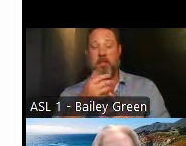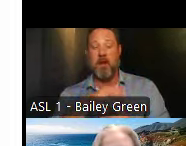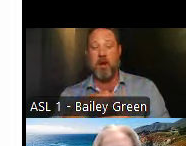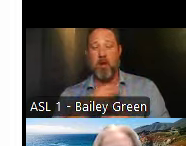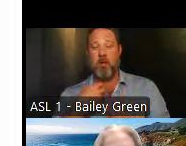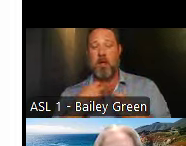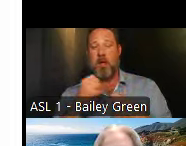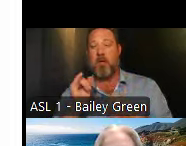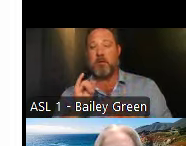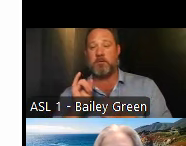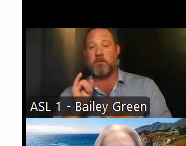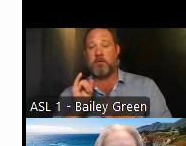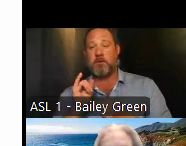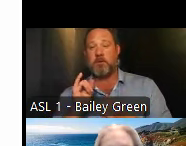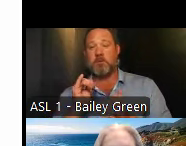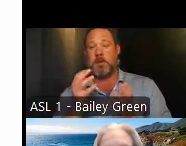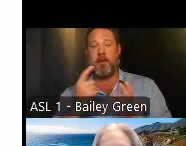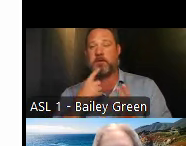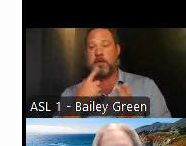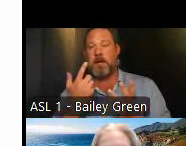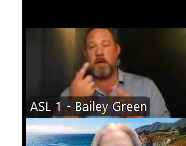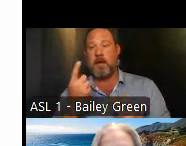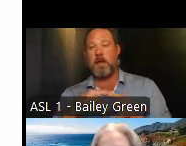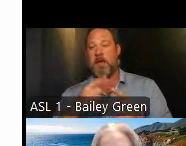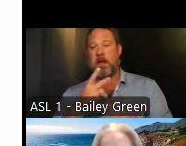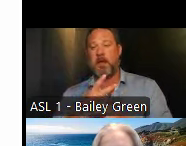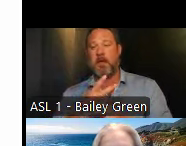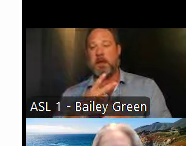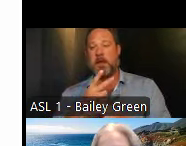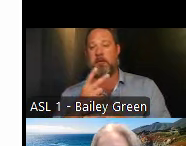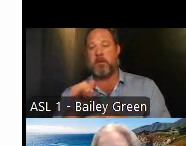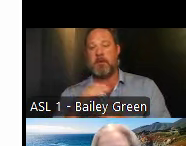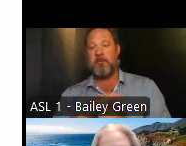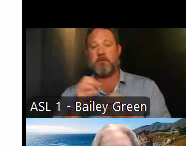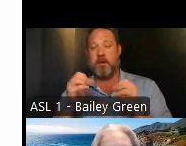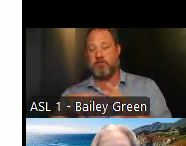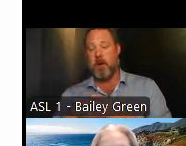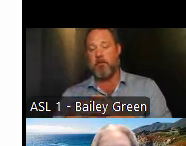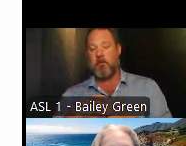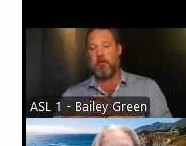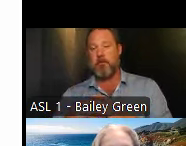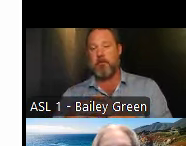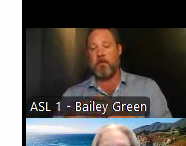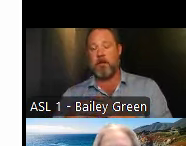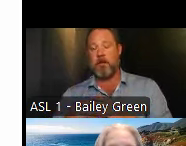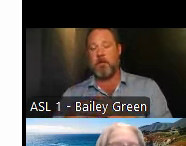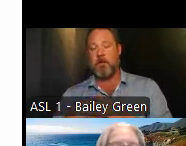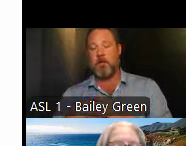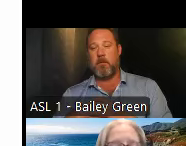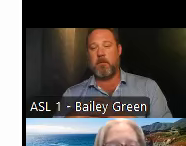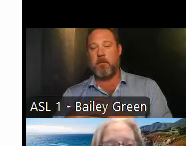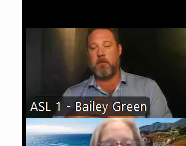fear, that it may be likely that they say, you know what, I can't keep this health insurance coverage, and they drop it. And so once